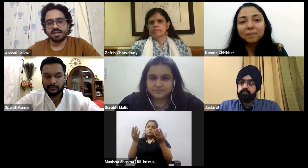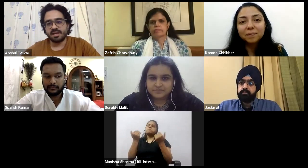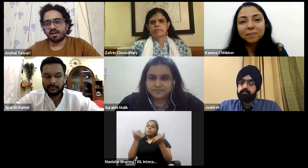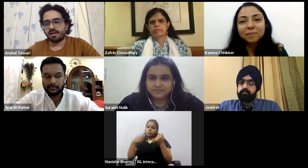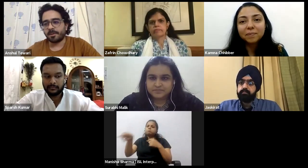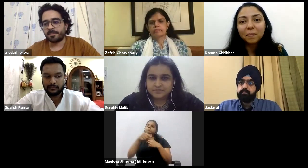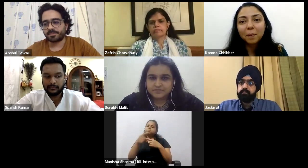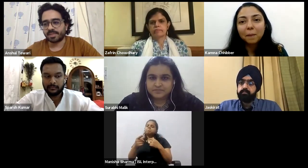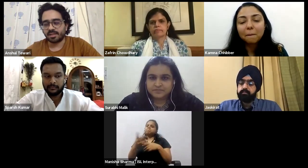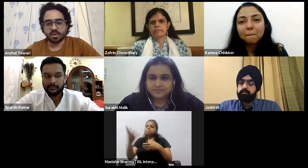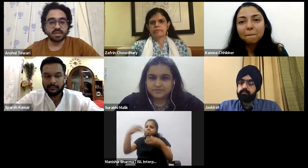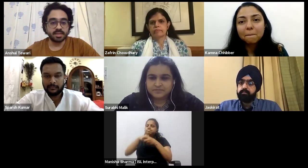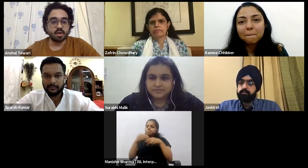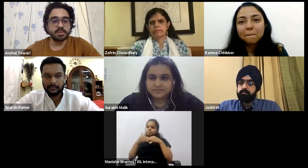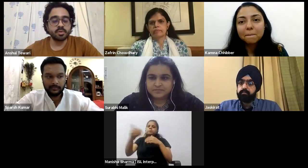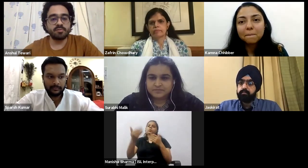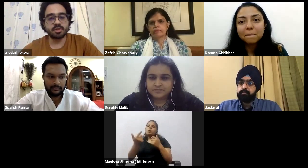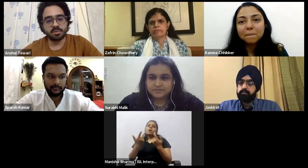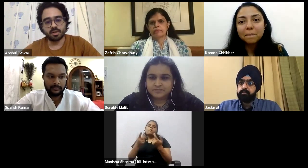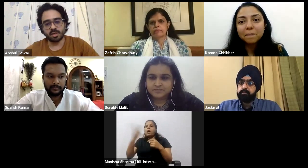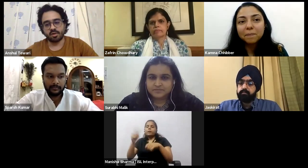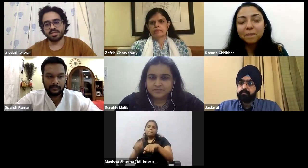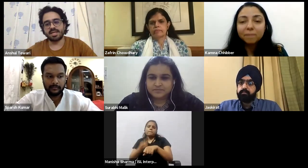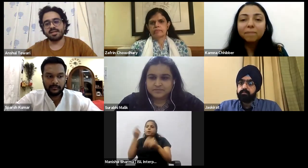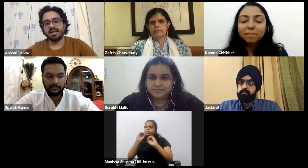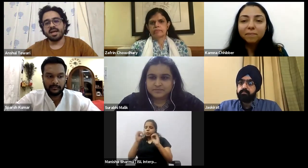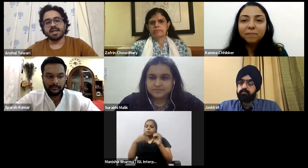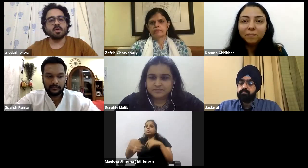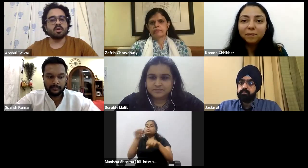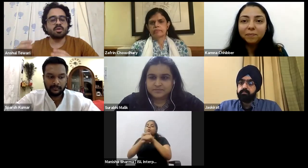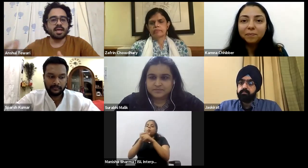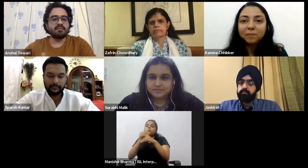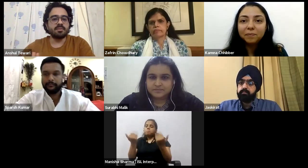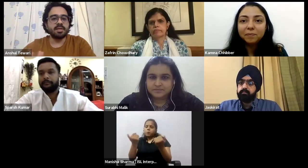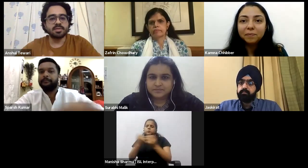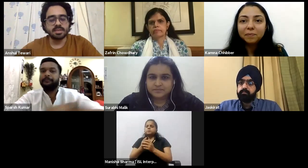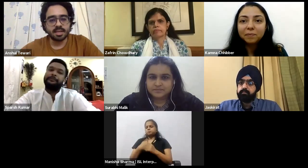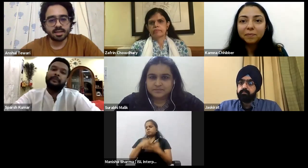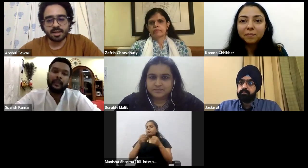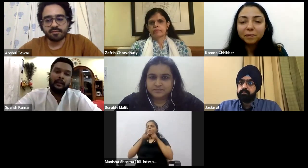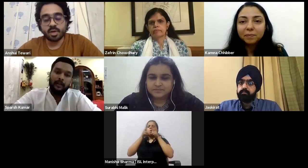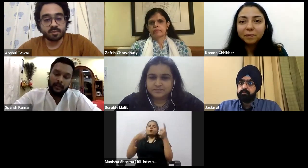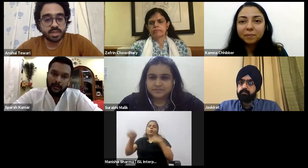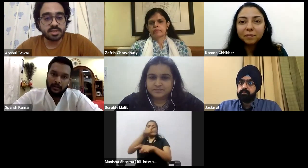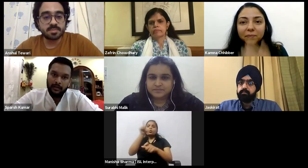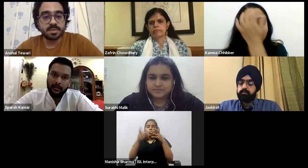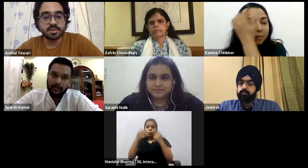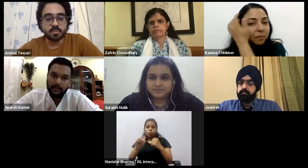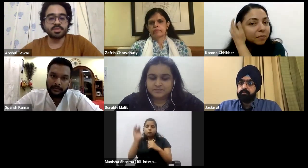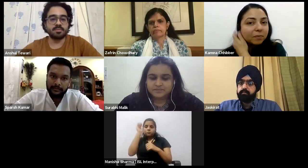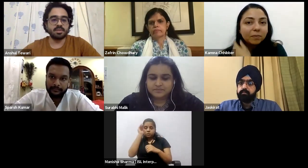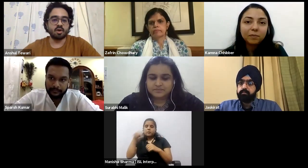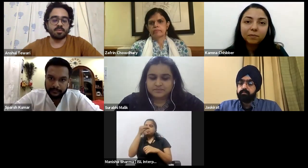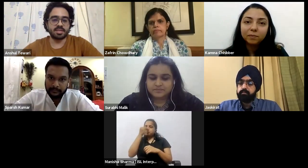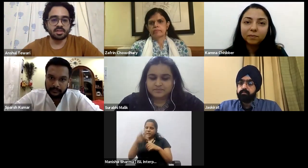great if nothing, an opportunity for us to be working on this. And I just want to tell everybody who's listening that if you have questions, please do